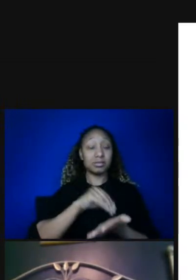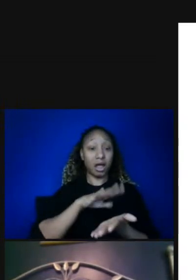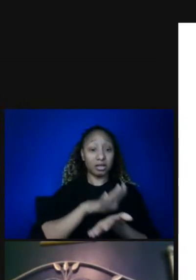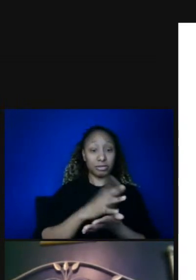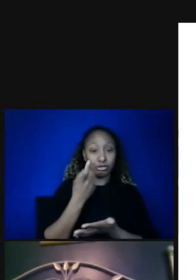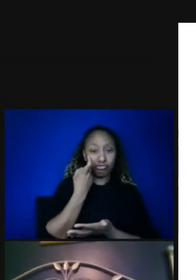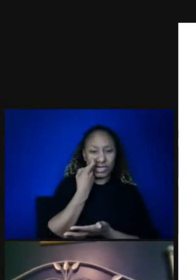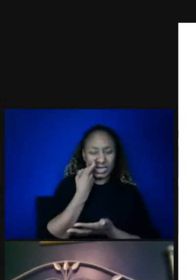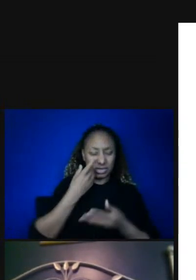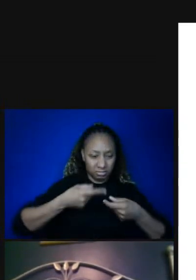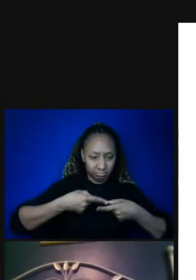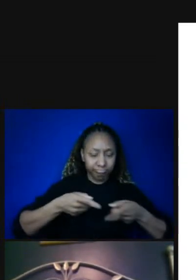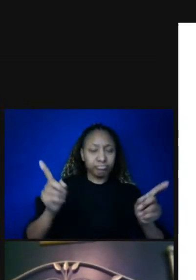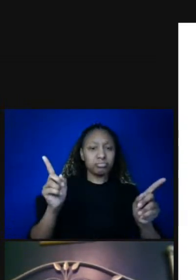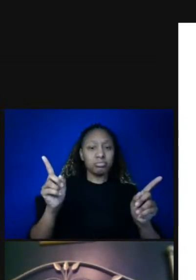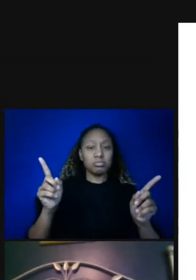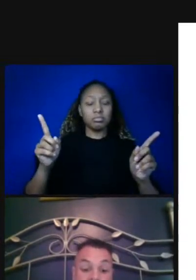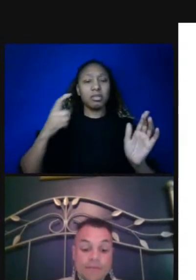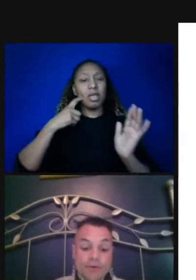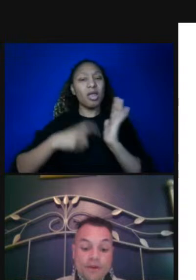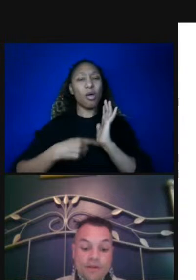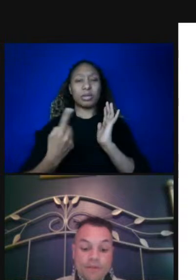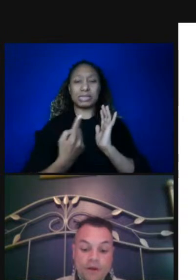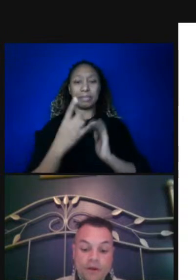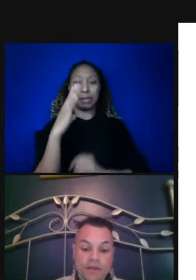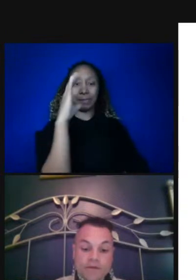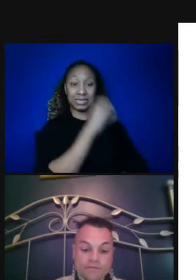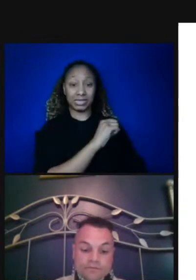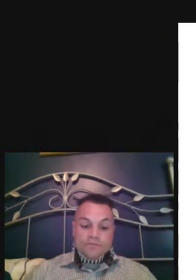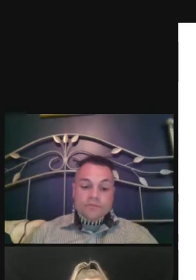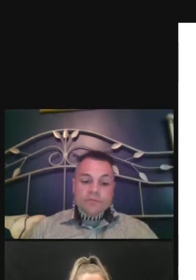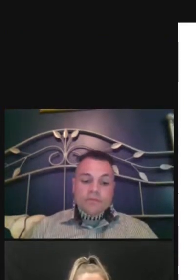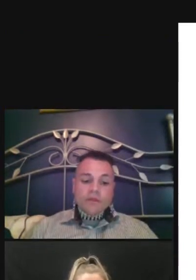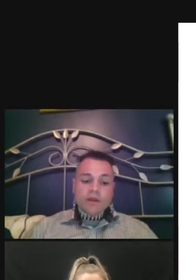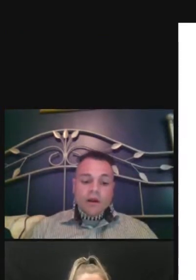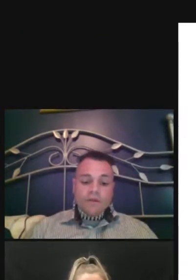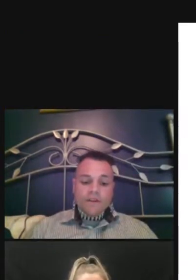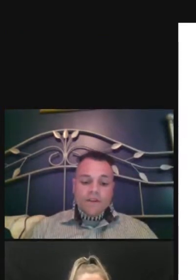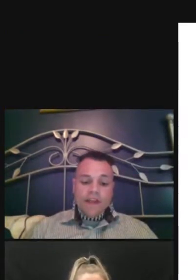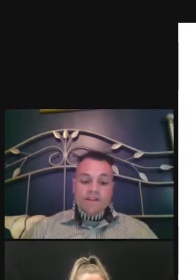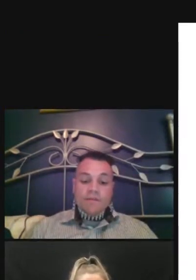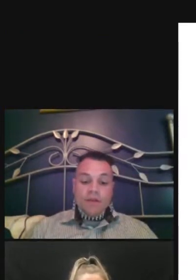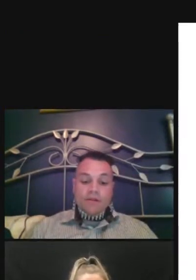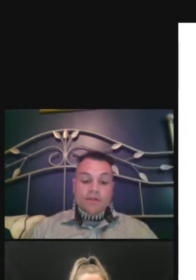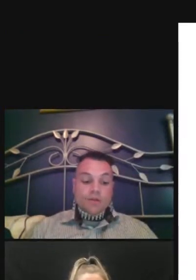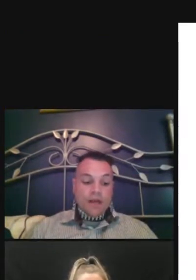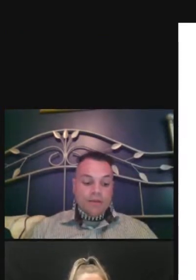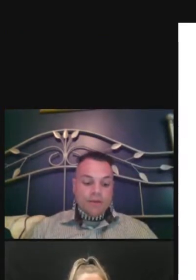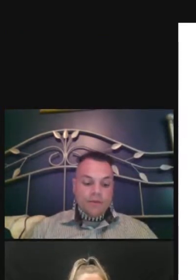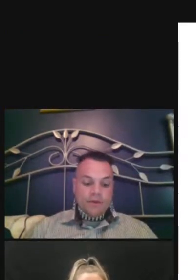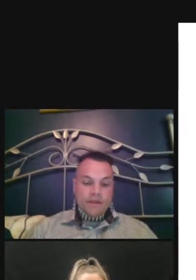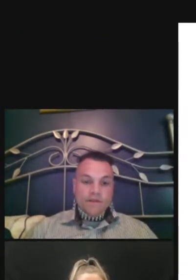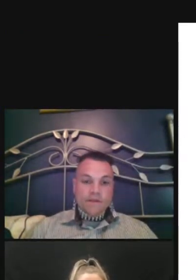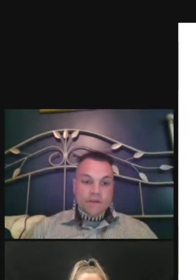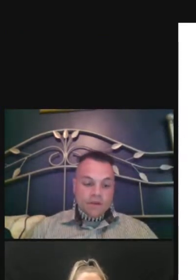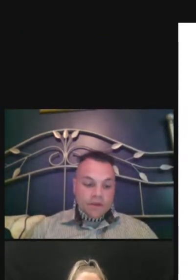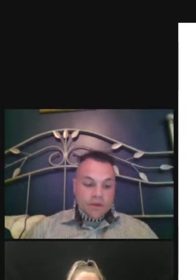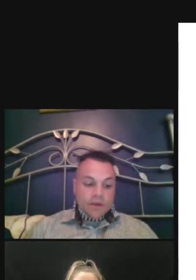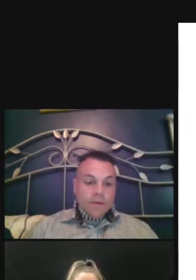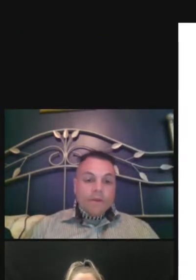critically missing. This was a contemporary component of today's Maryland tribal